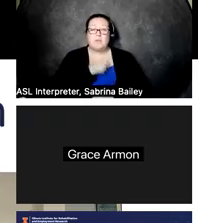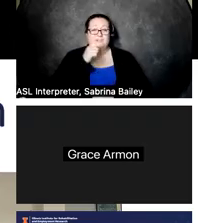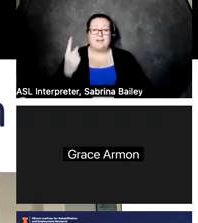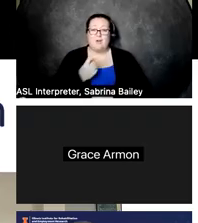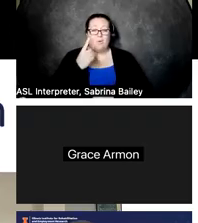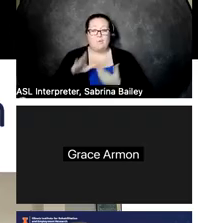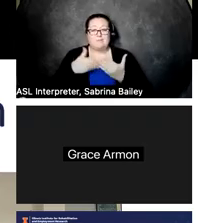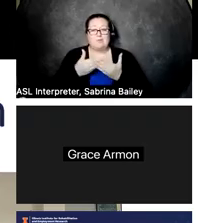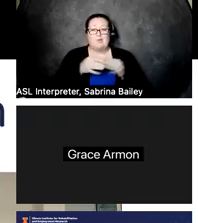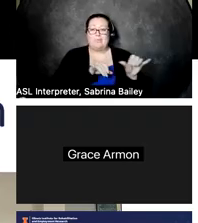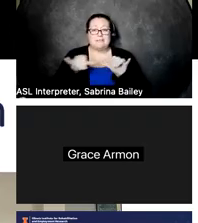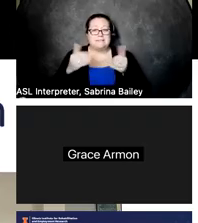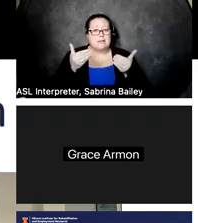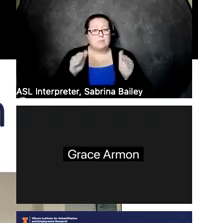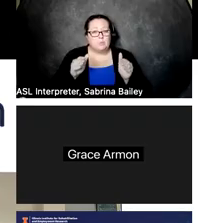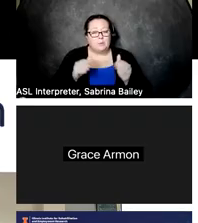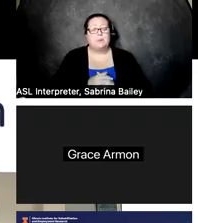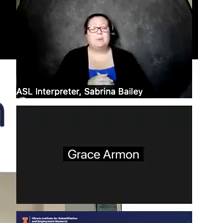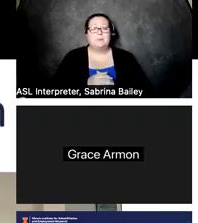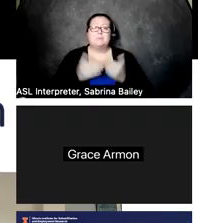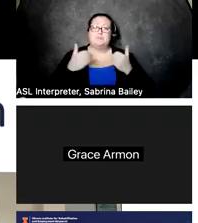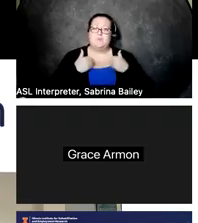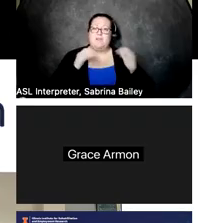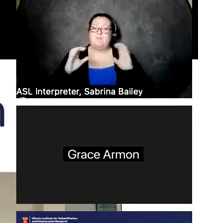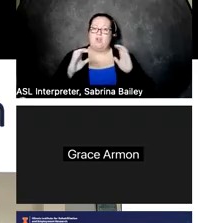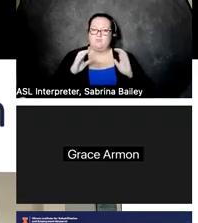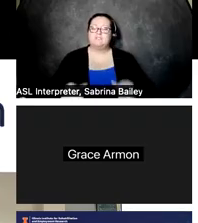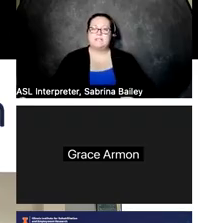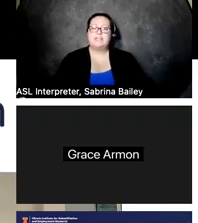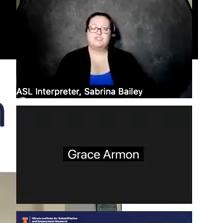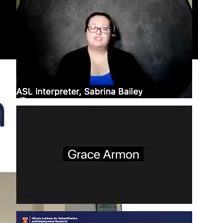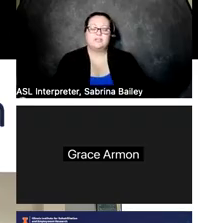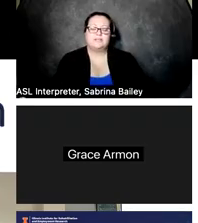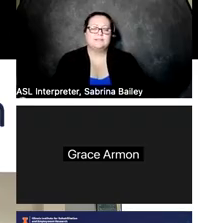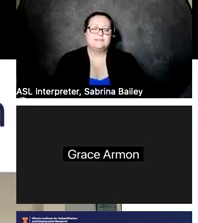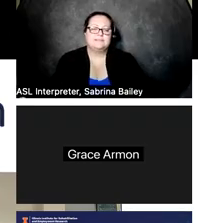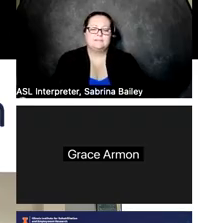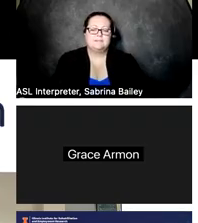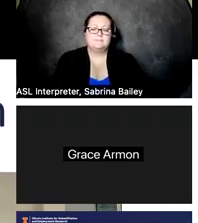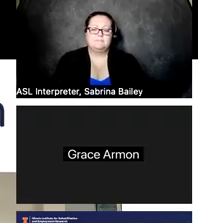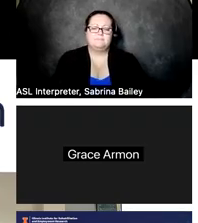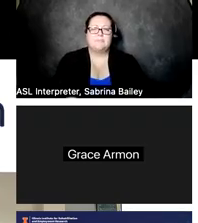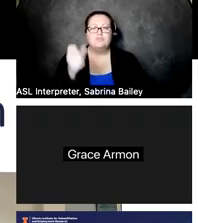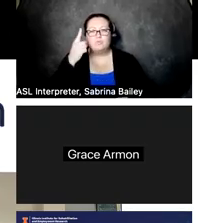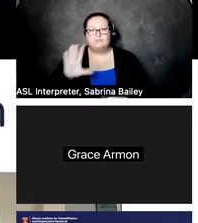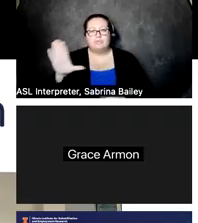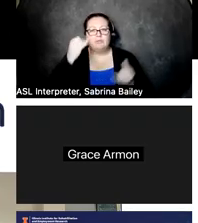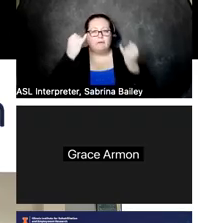in the same room to have these conversations and to understand people's ideas, their